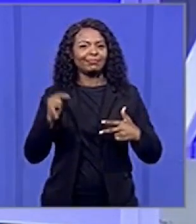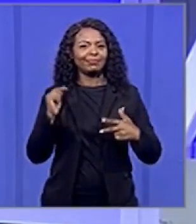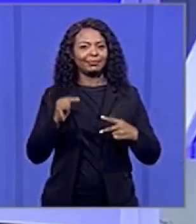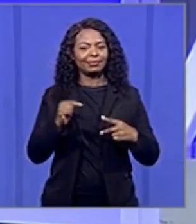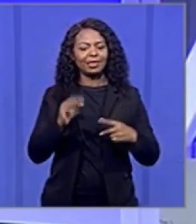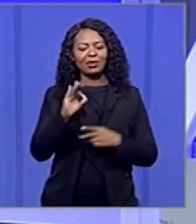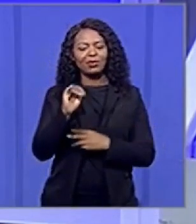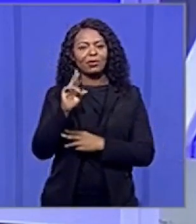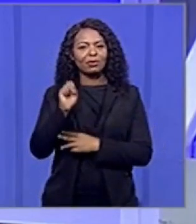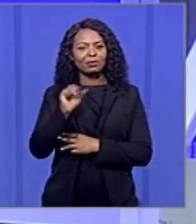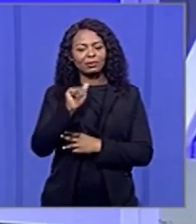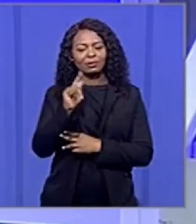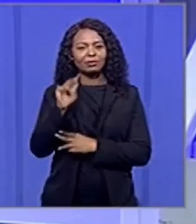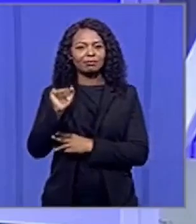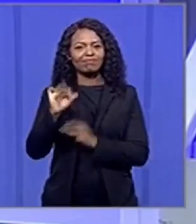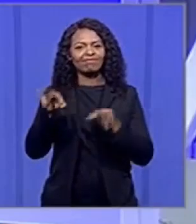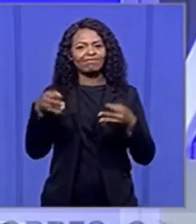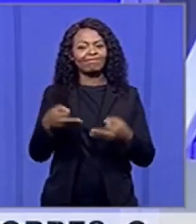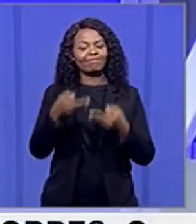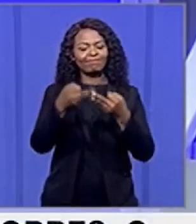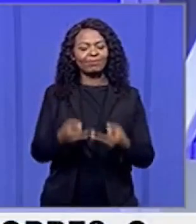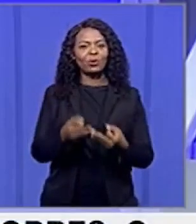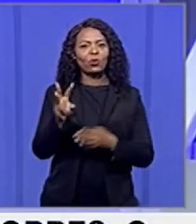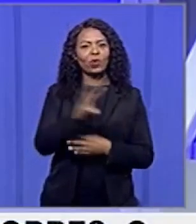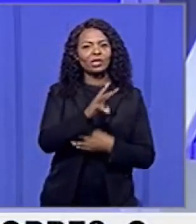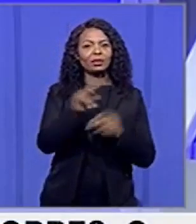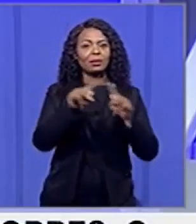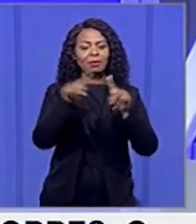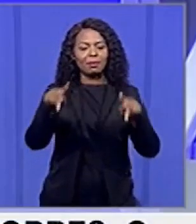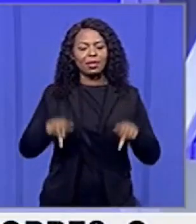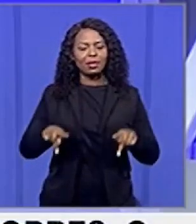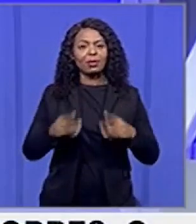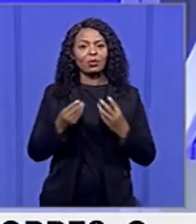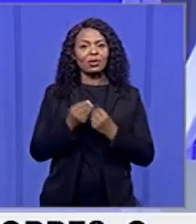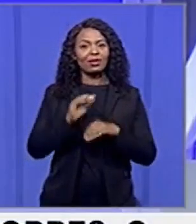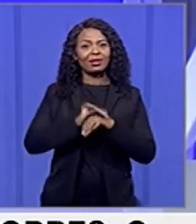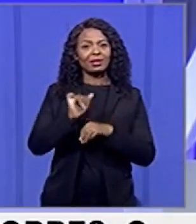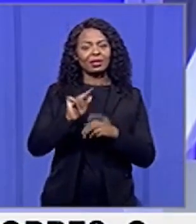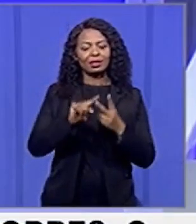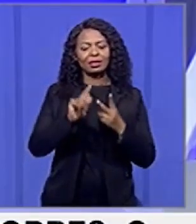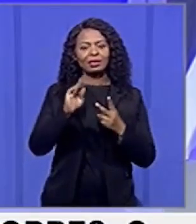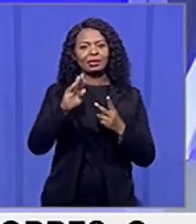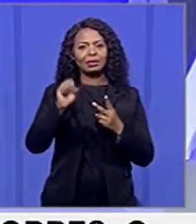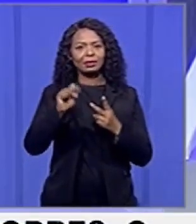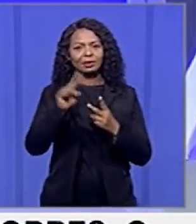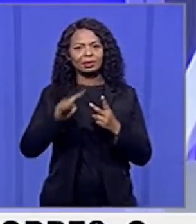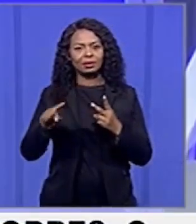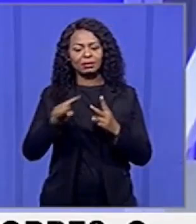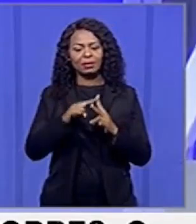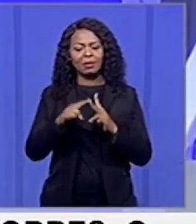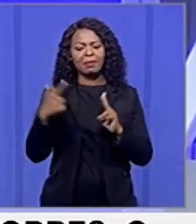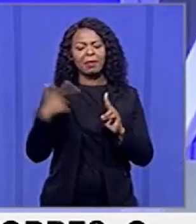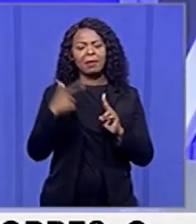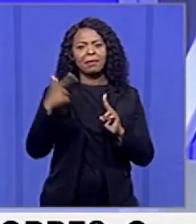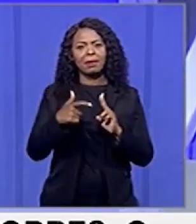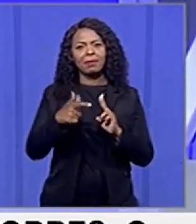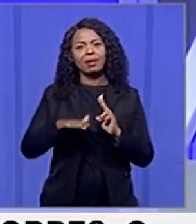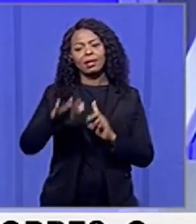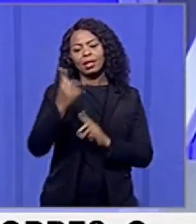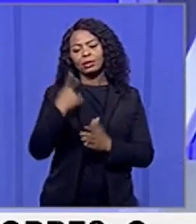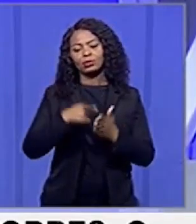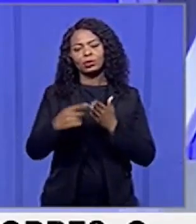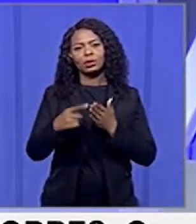o bolokile dirapeng tša West Park ka Johannesburg. Yena le mogotsi wa gagwe Tebello Tips Motswane ba bolailwe ka go thuntšhwa ka Durban beke